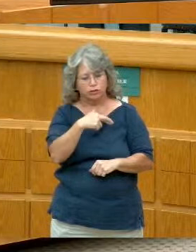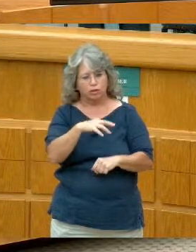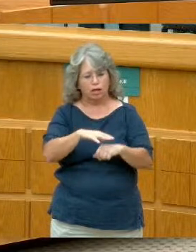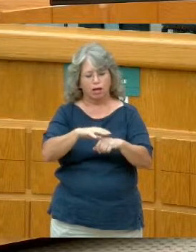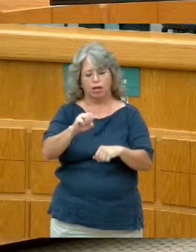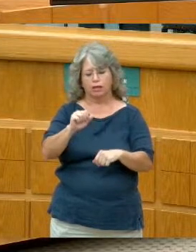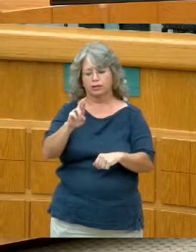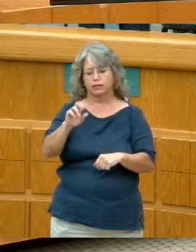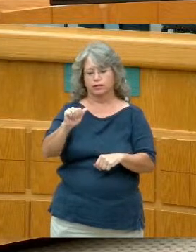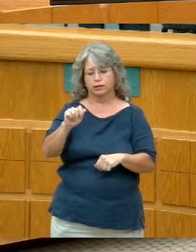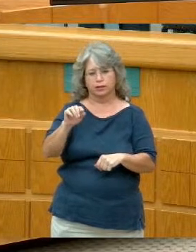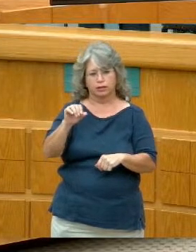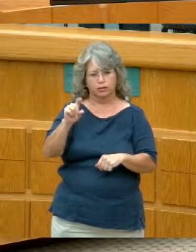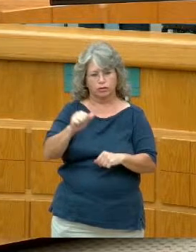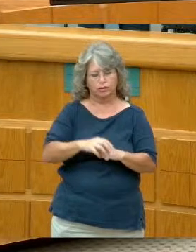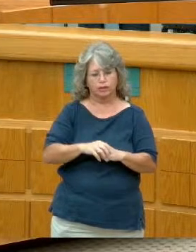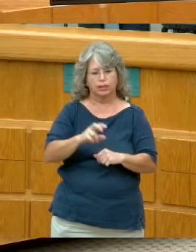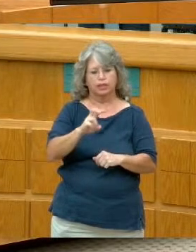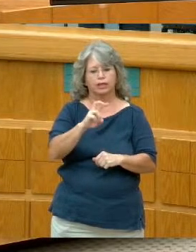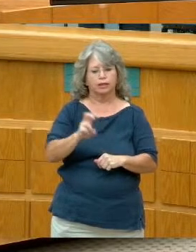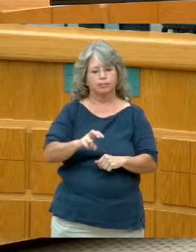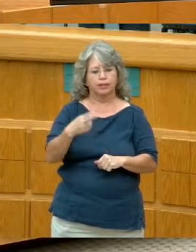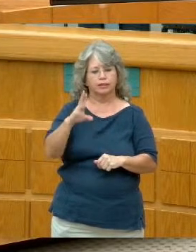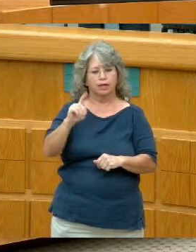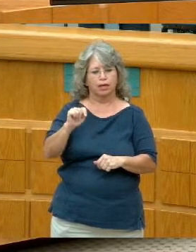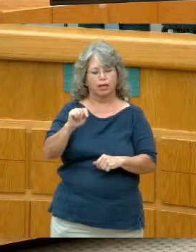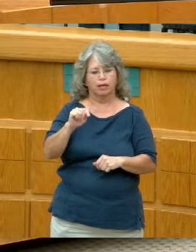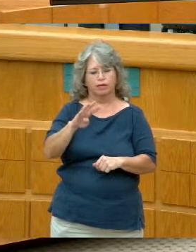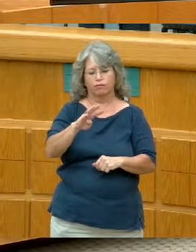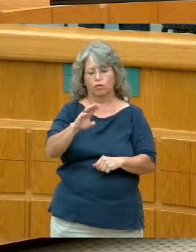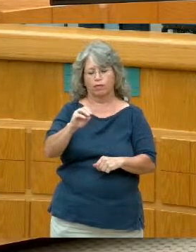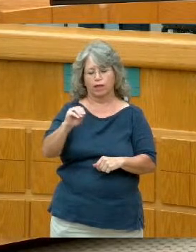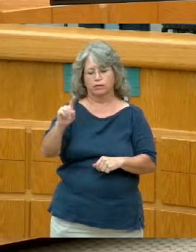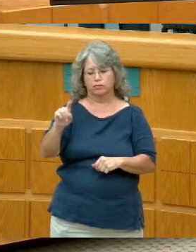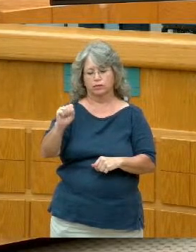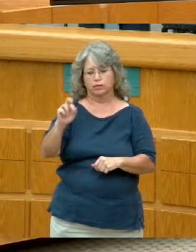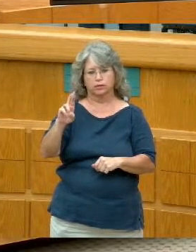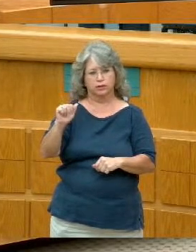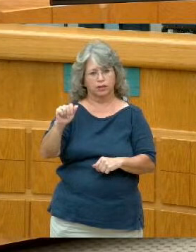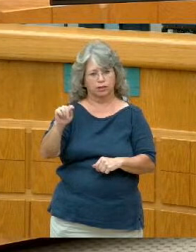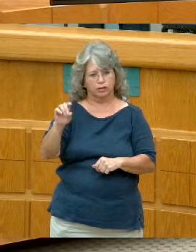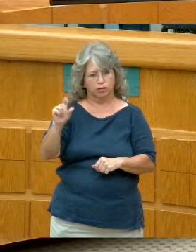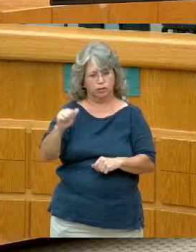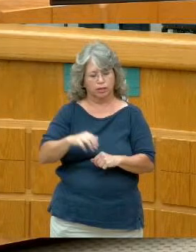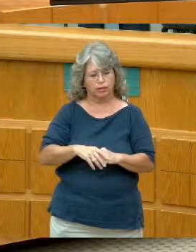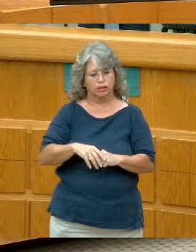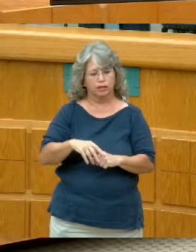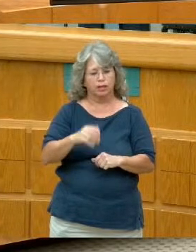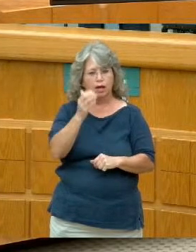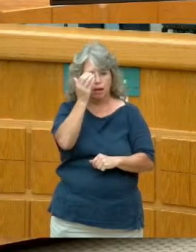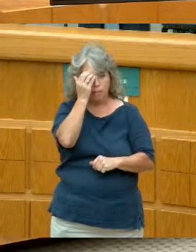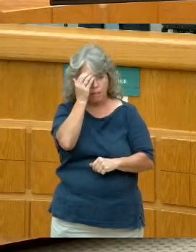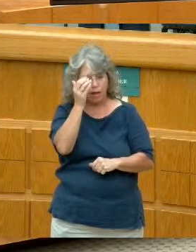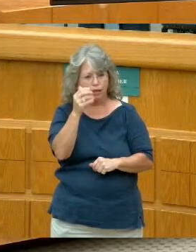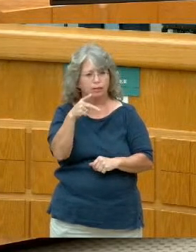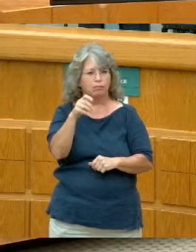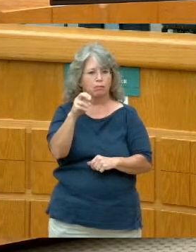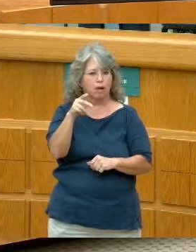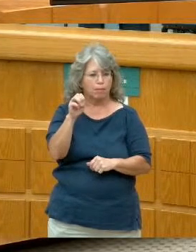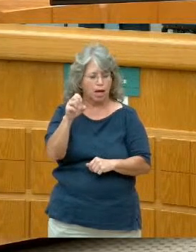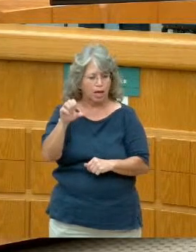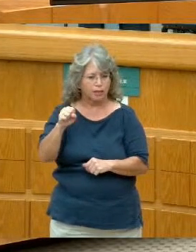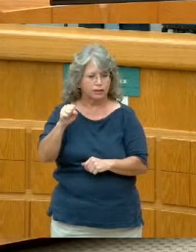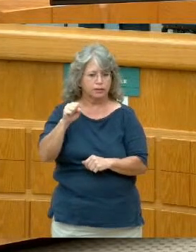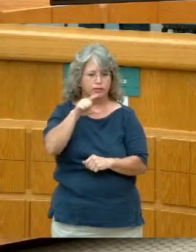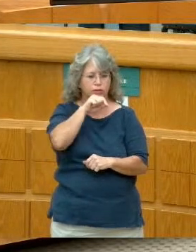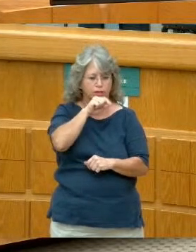4861 South Saratoga, Pizza Hut, 4001 Saratoga, Popeyes, 6829 Padre